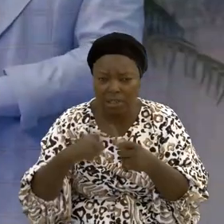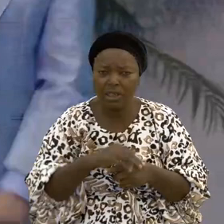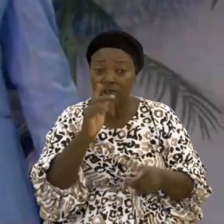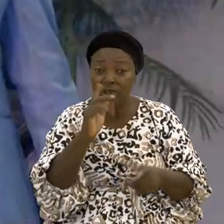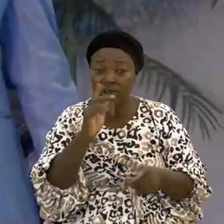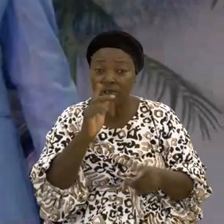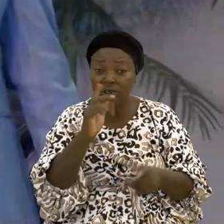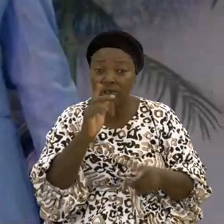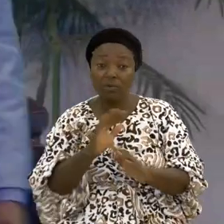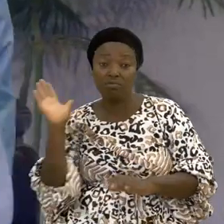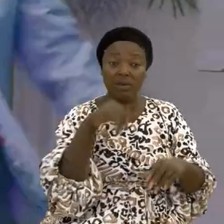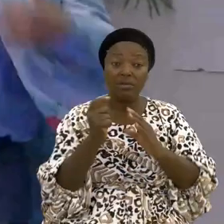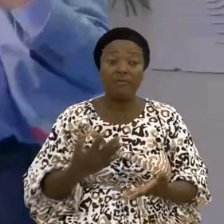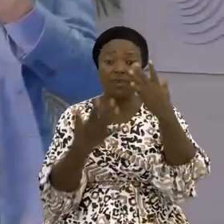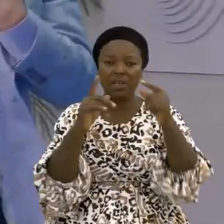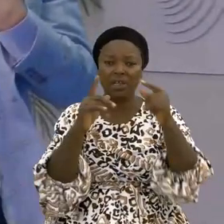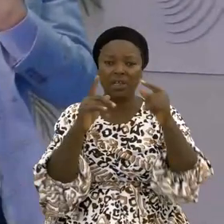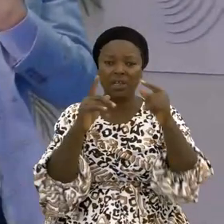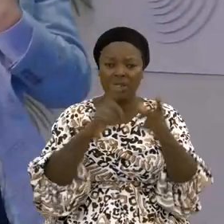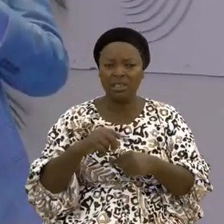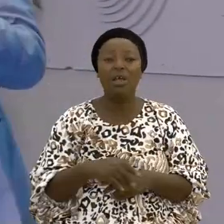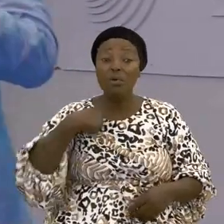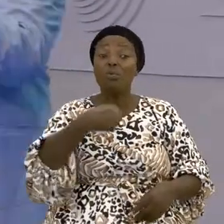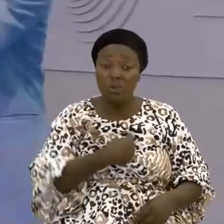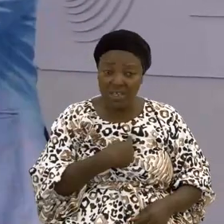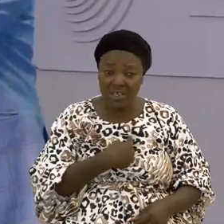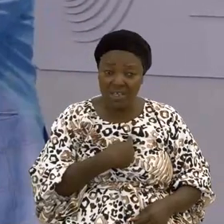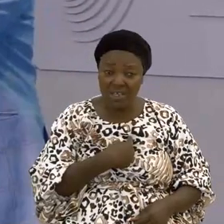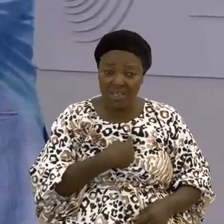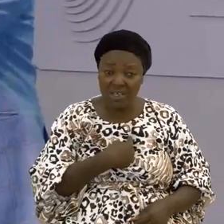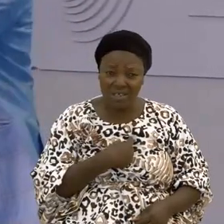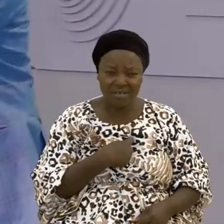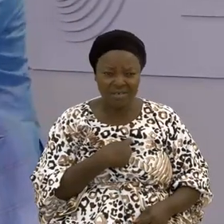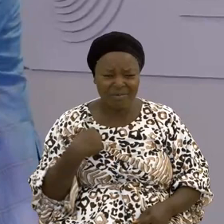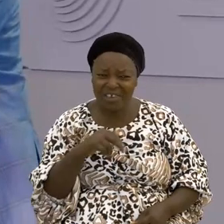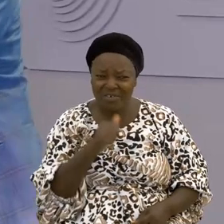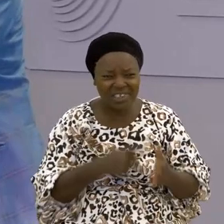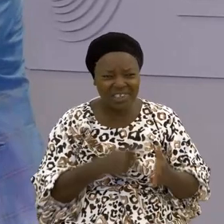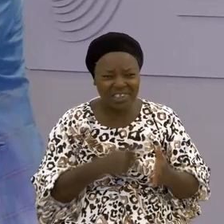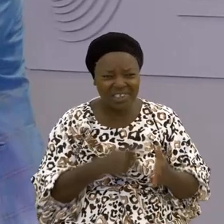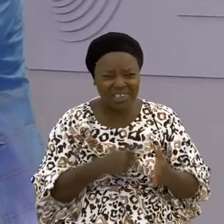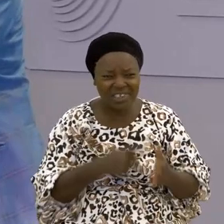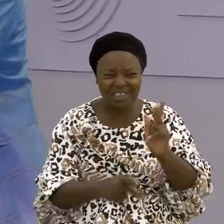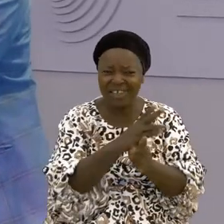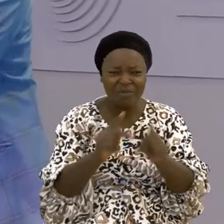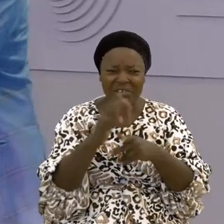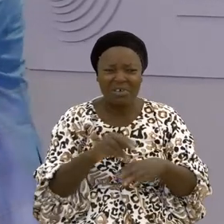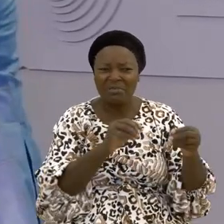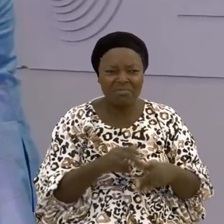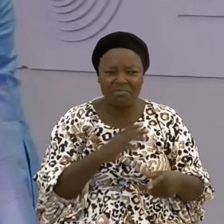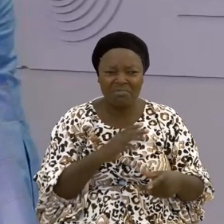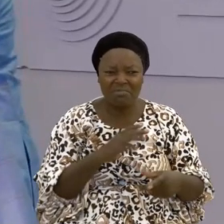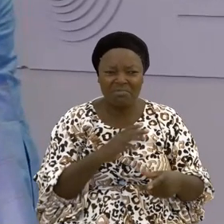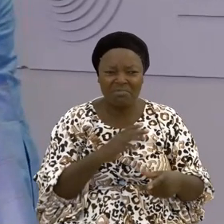fire. They said, O Nebuchadnezzar, we're not the kind of people you can intimidate.